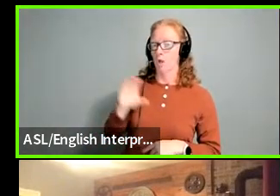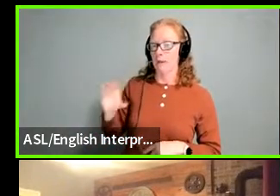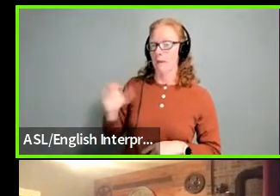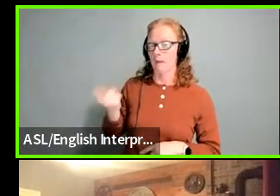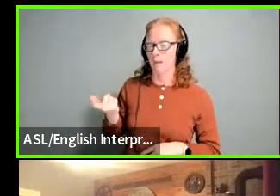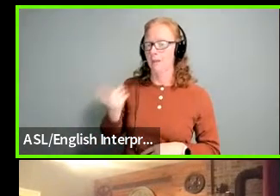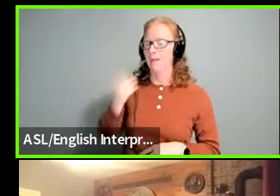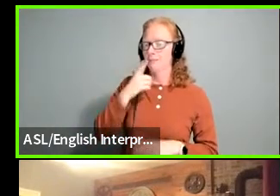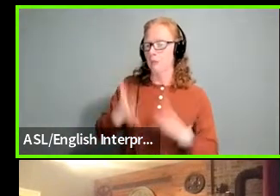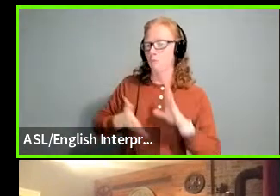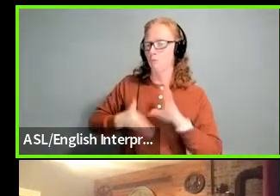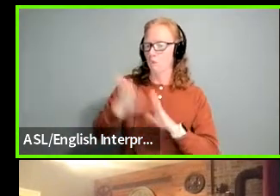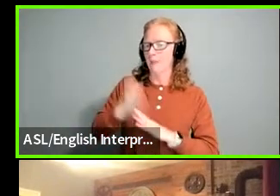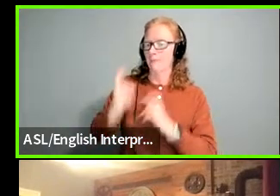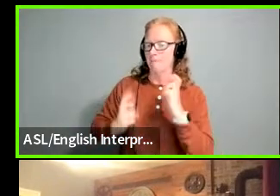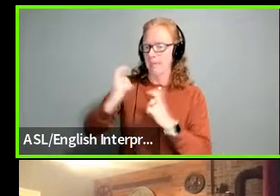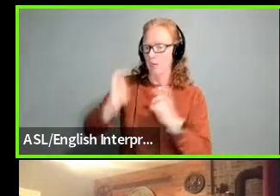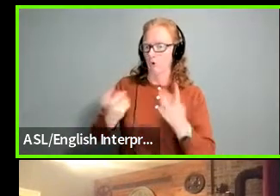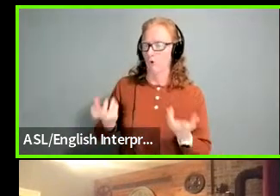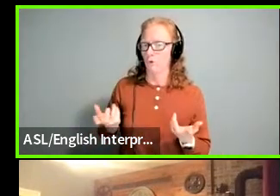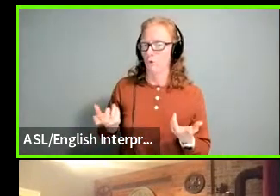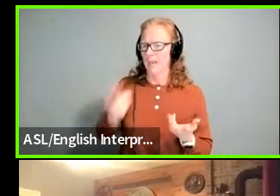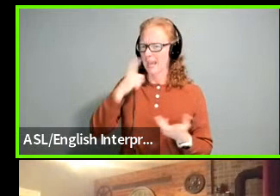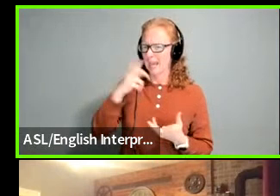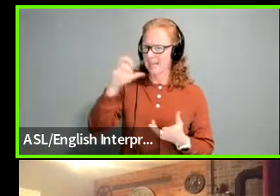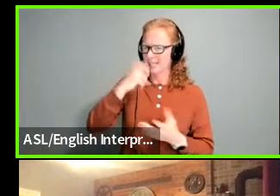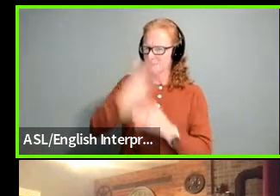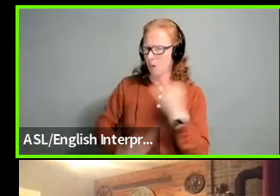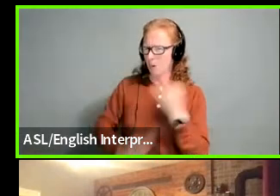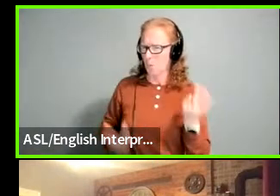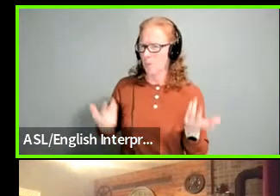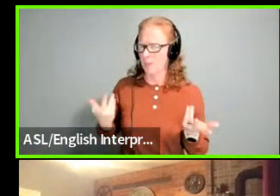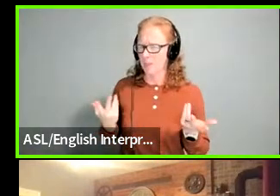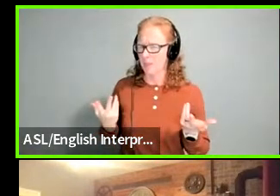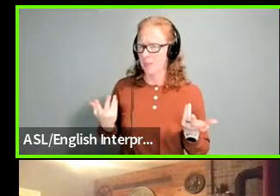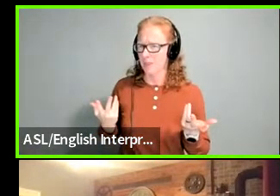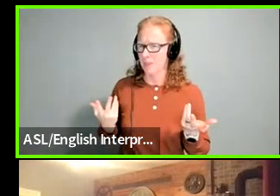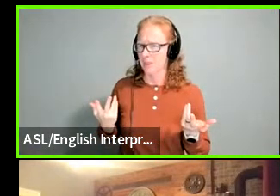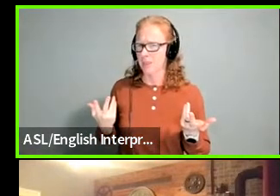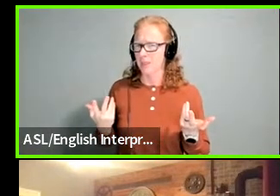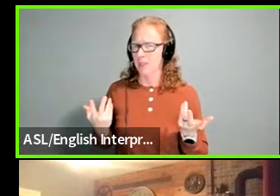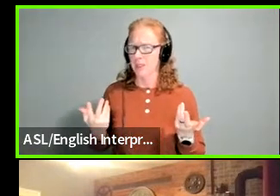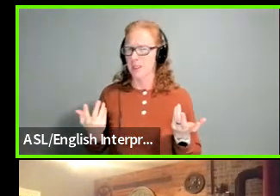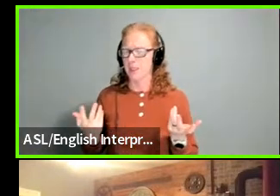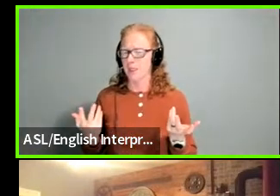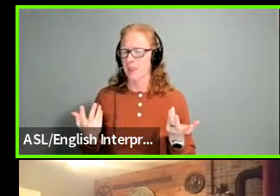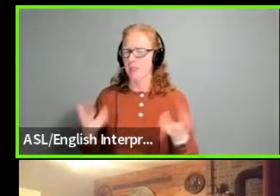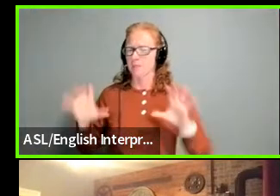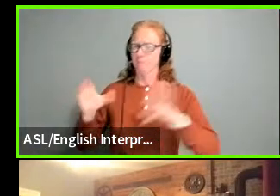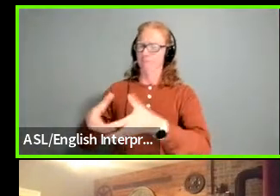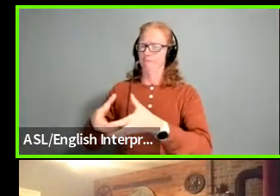County Fair. And so I guess it's both. The Clark County Council,